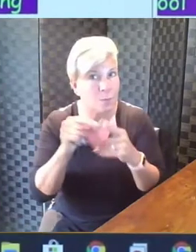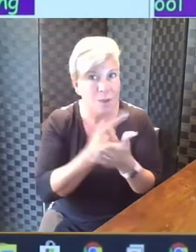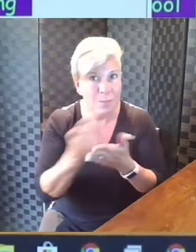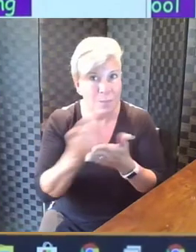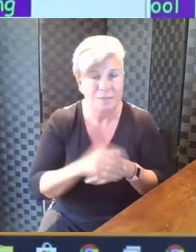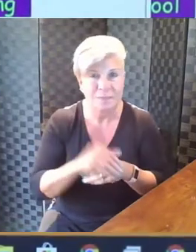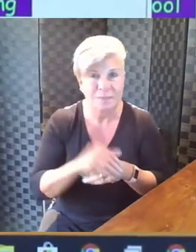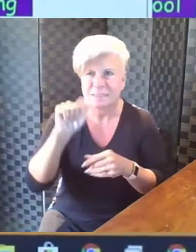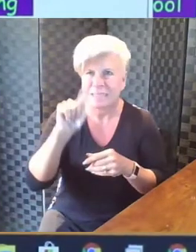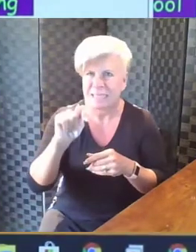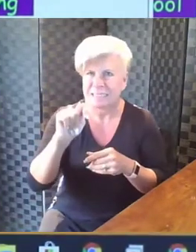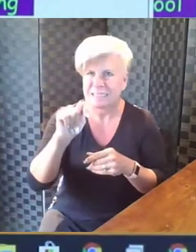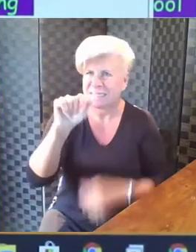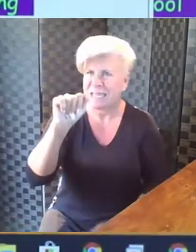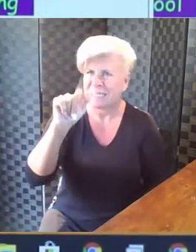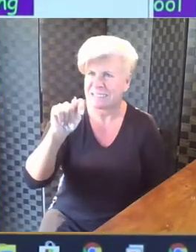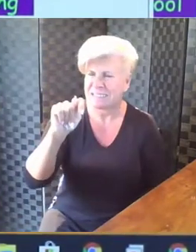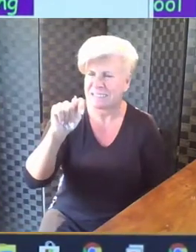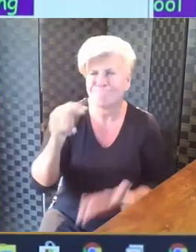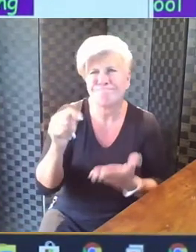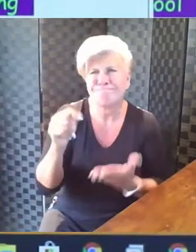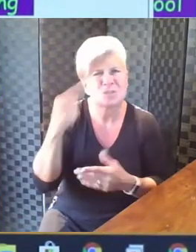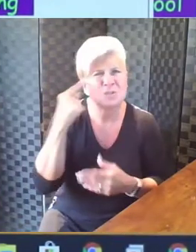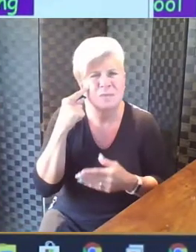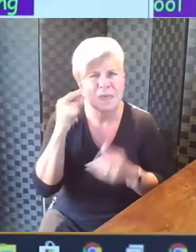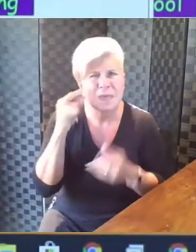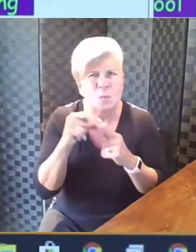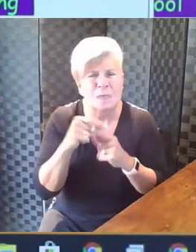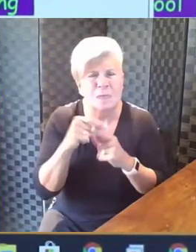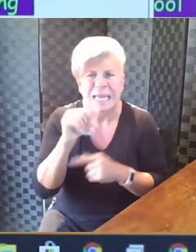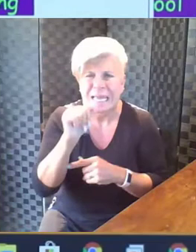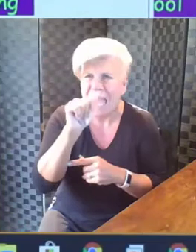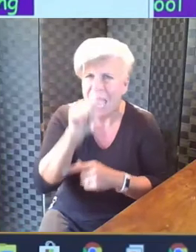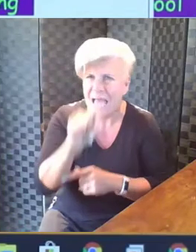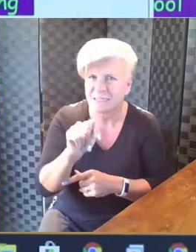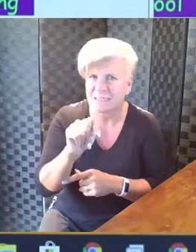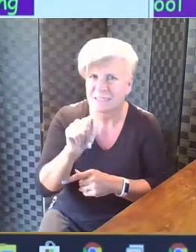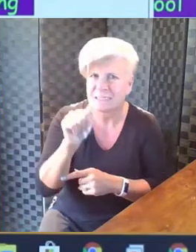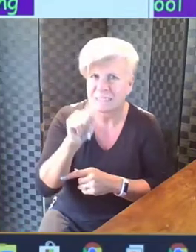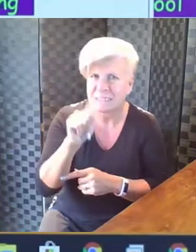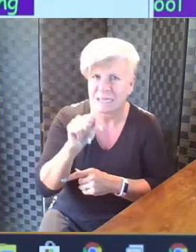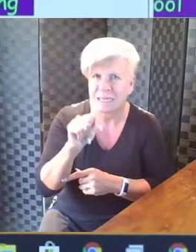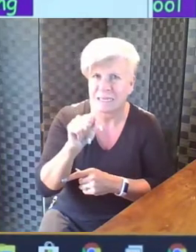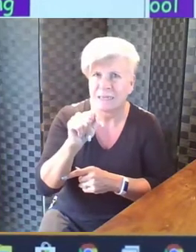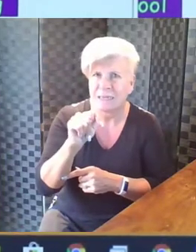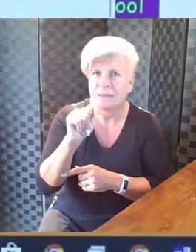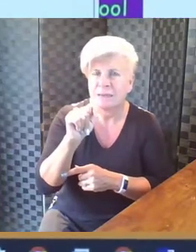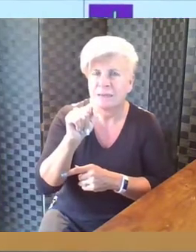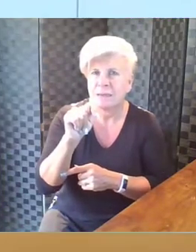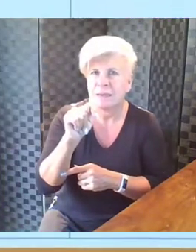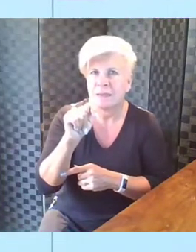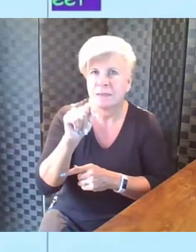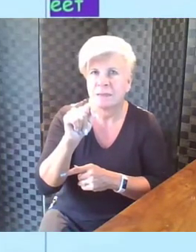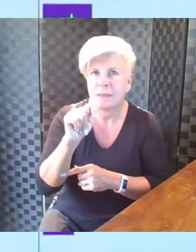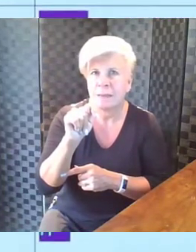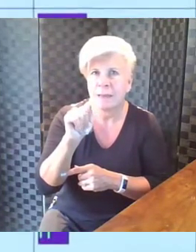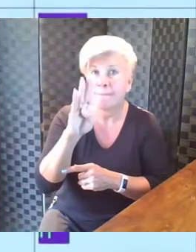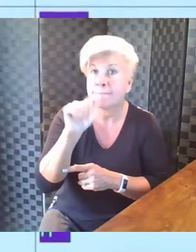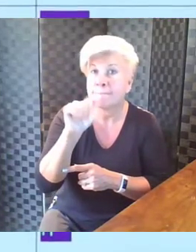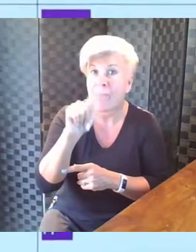says at. How many rhyming words can you think of that go at? This one's so easy, I'm going to get you started with a lot. I'm going to